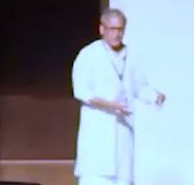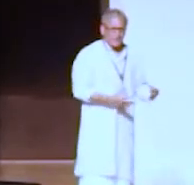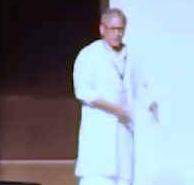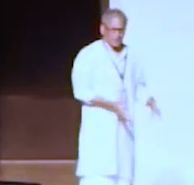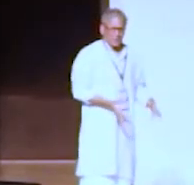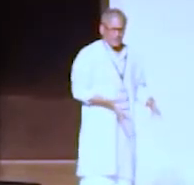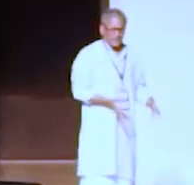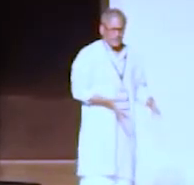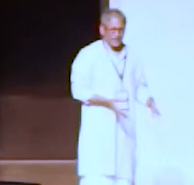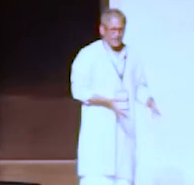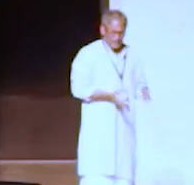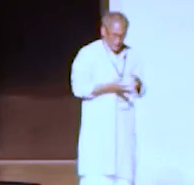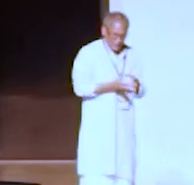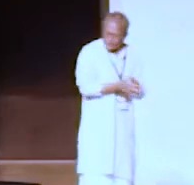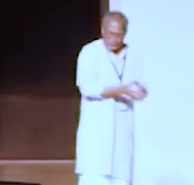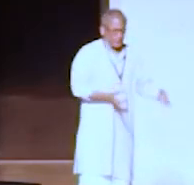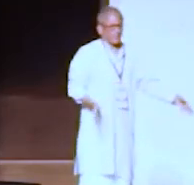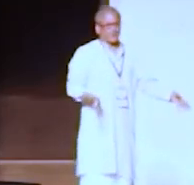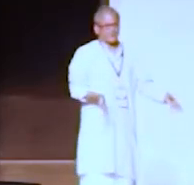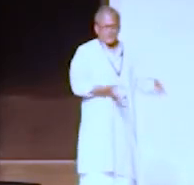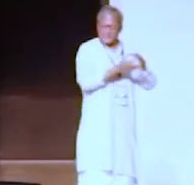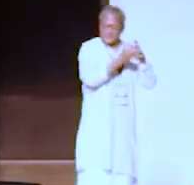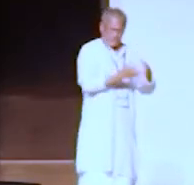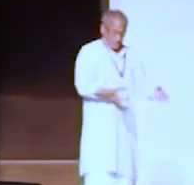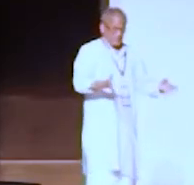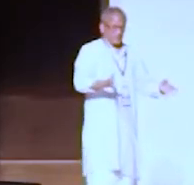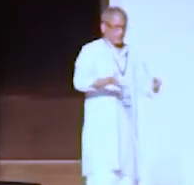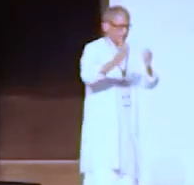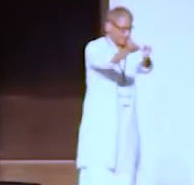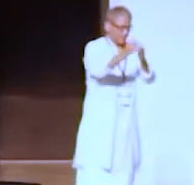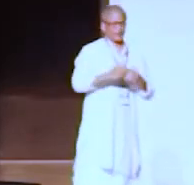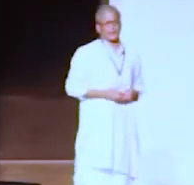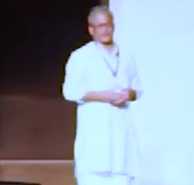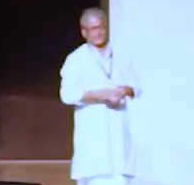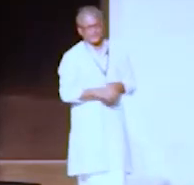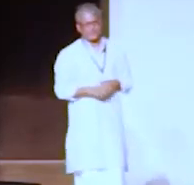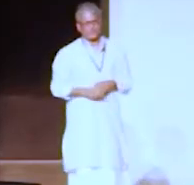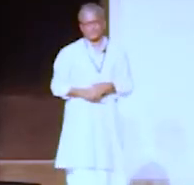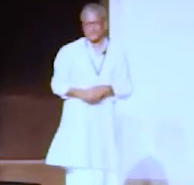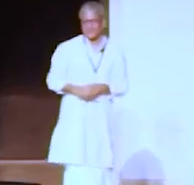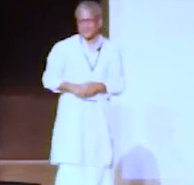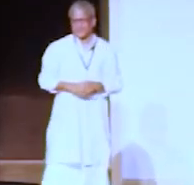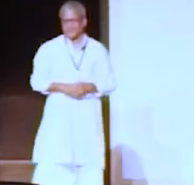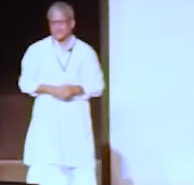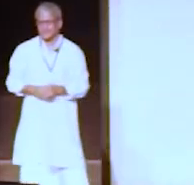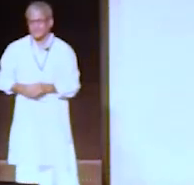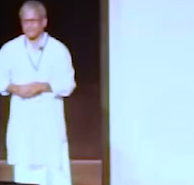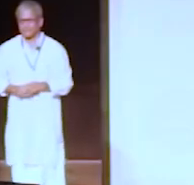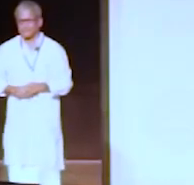same problems as what we have in India in terms of people with disabilities, children with disabilities. But thank you very much. Thank you.